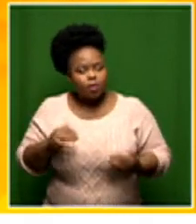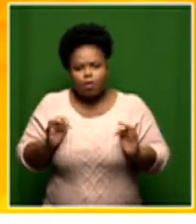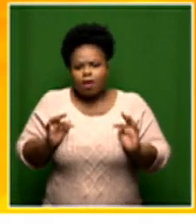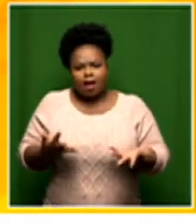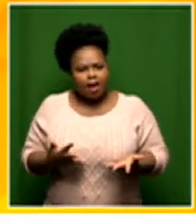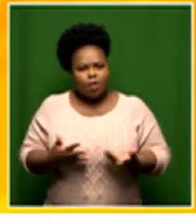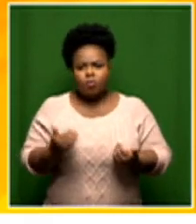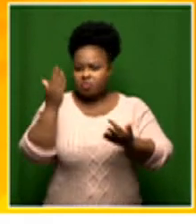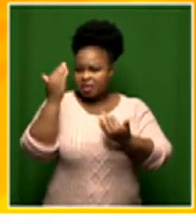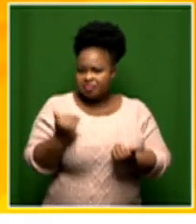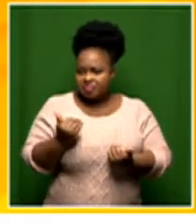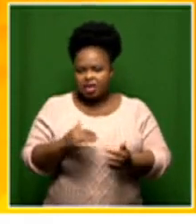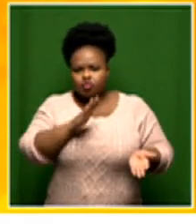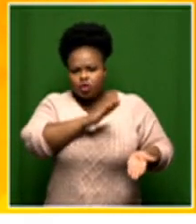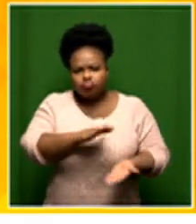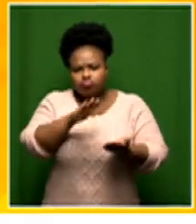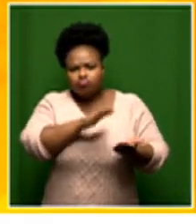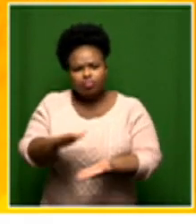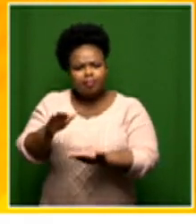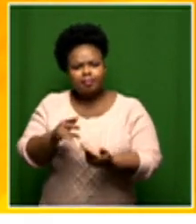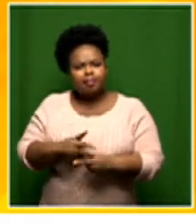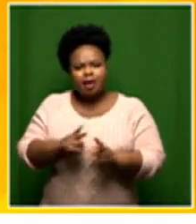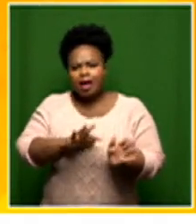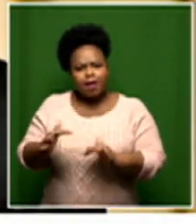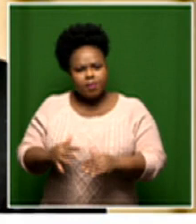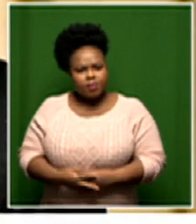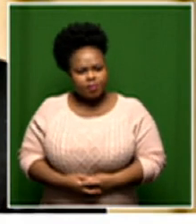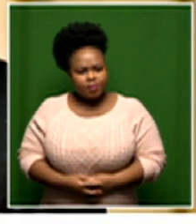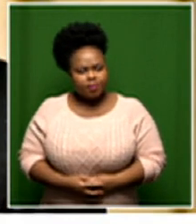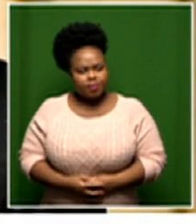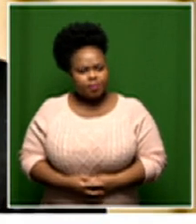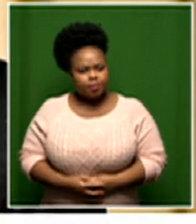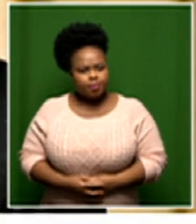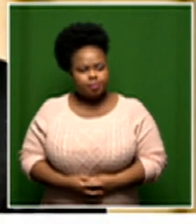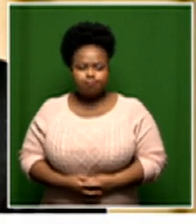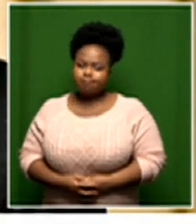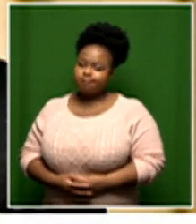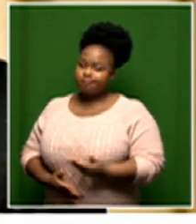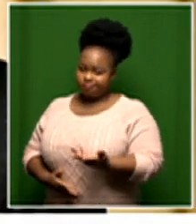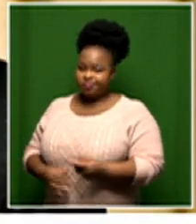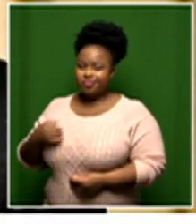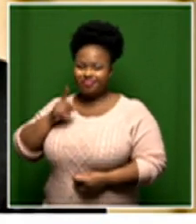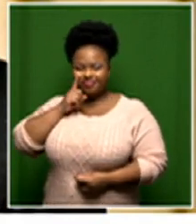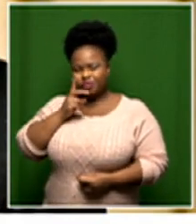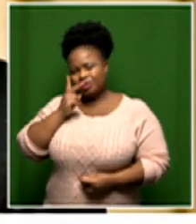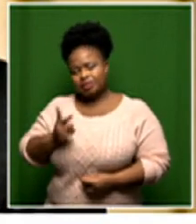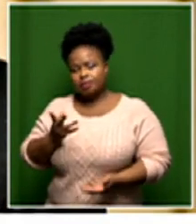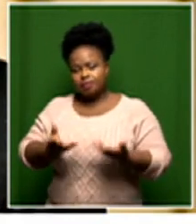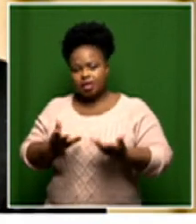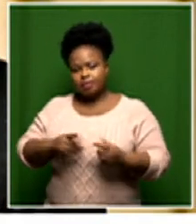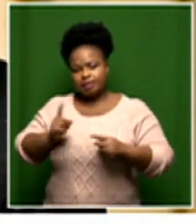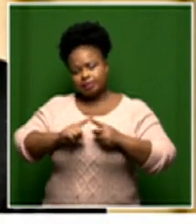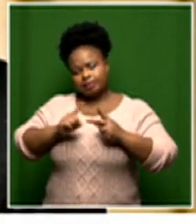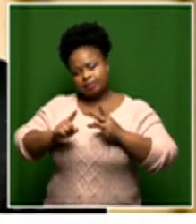vaccines will be expected and will be rolled out? You will find that as the time goes on, you'll be getting